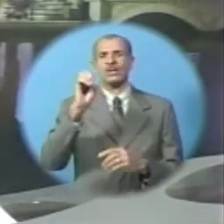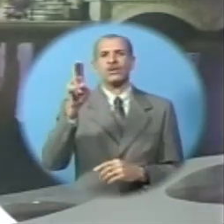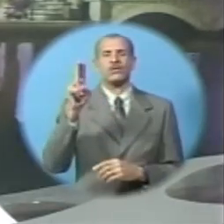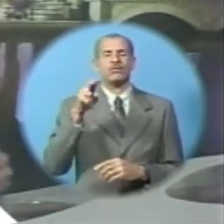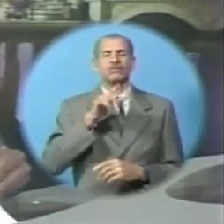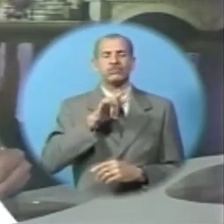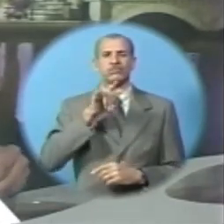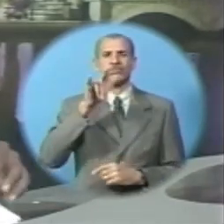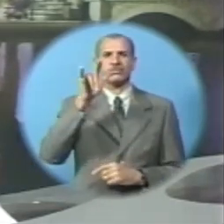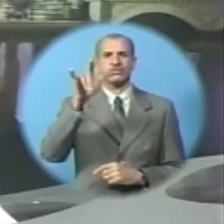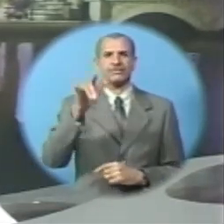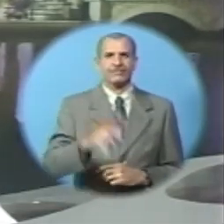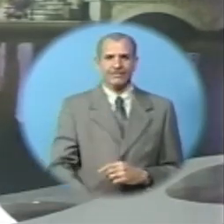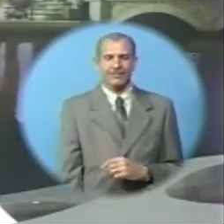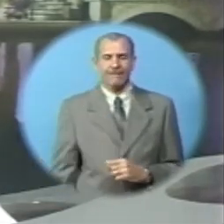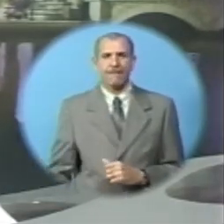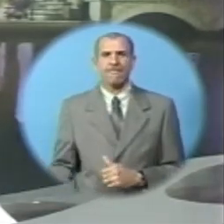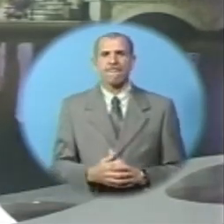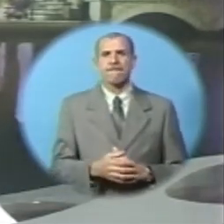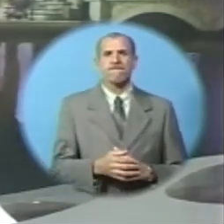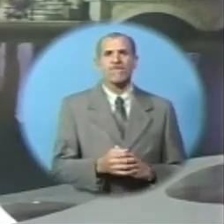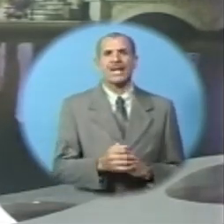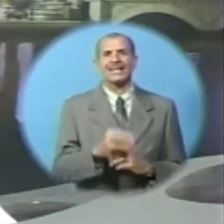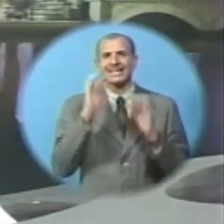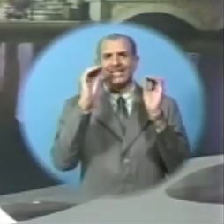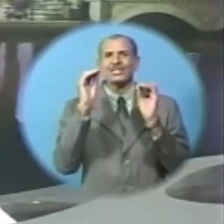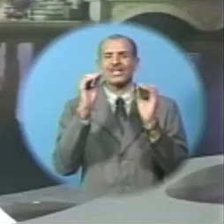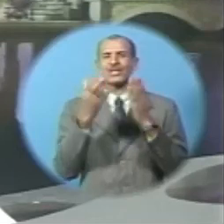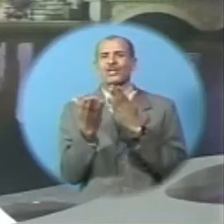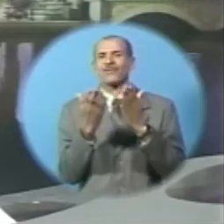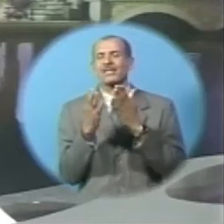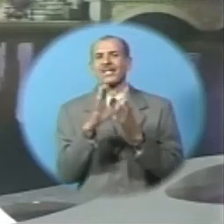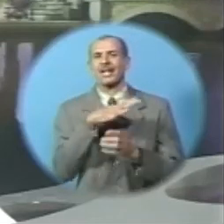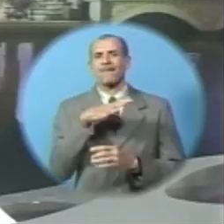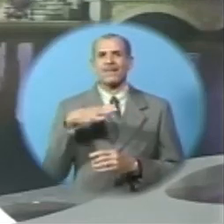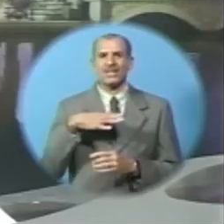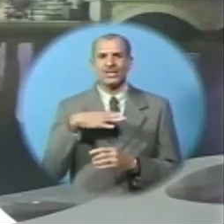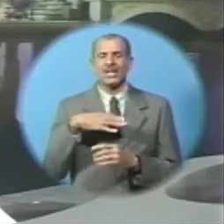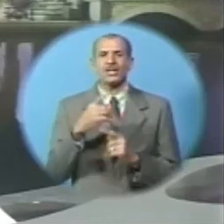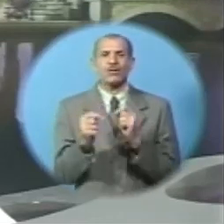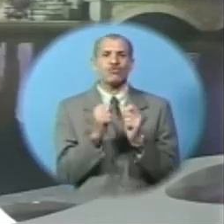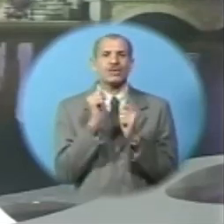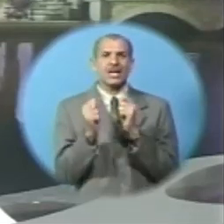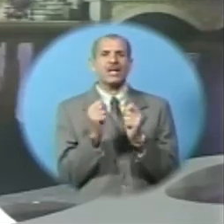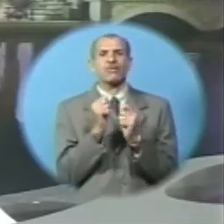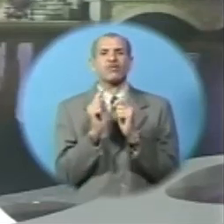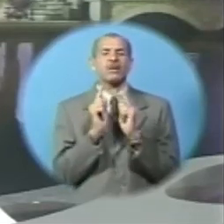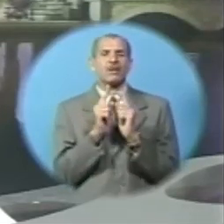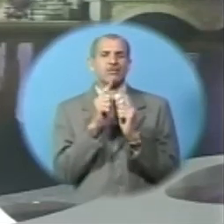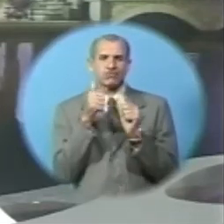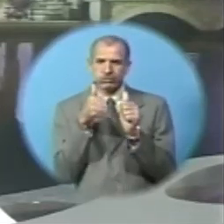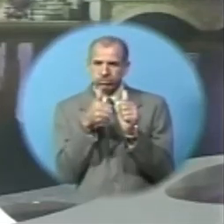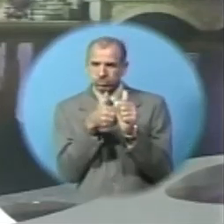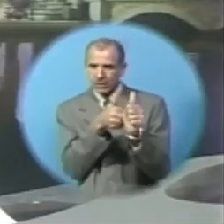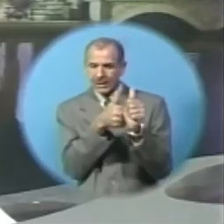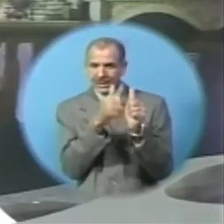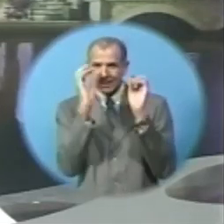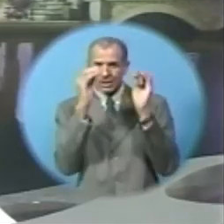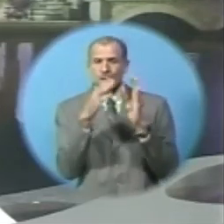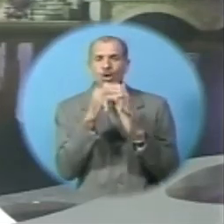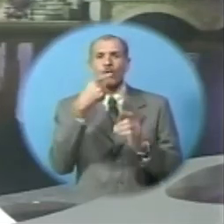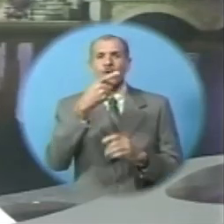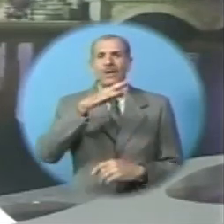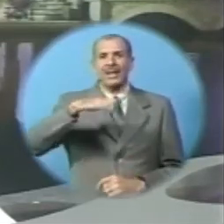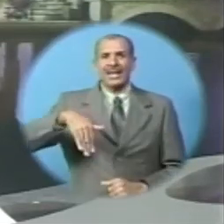skies. The Teaching Service Commission in Trinidad and Tobago will soon be going after teachers who are persistently late